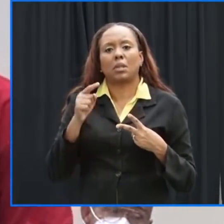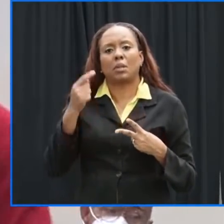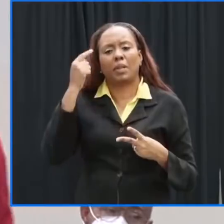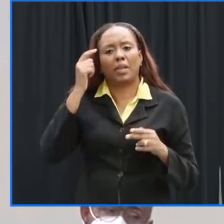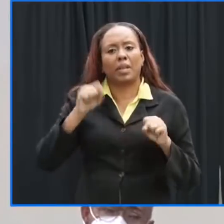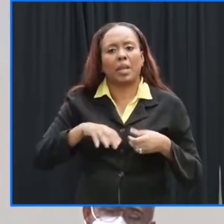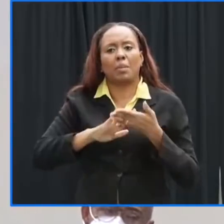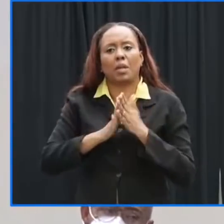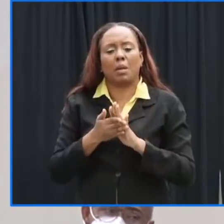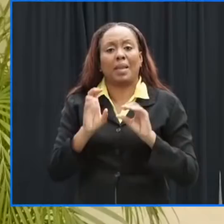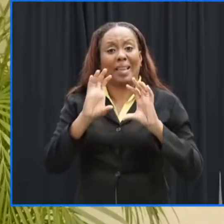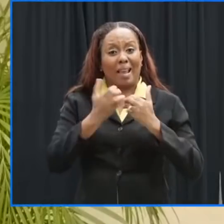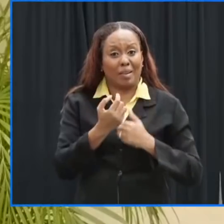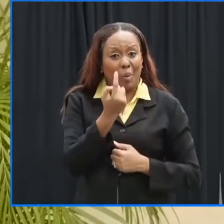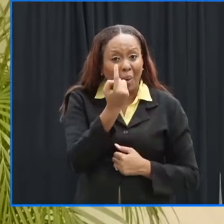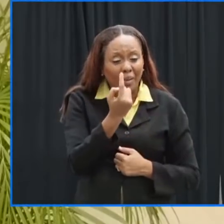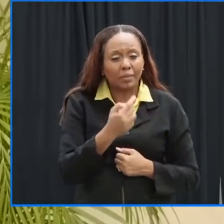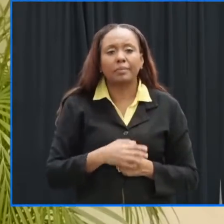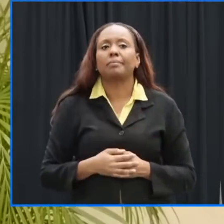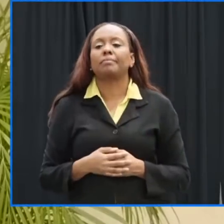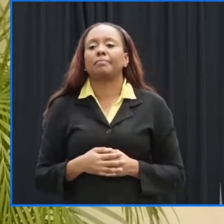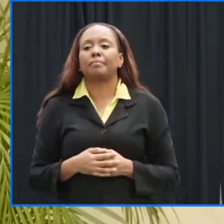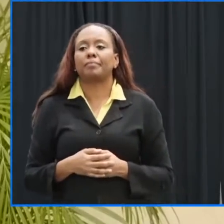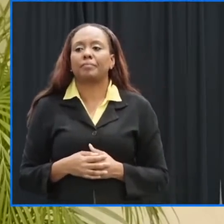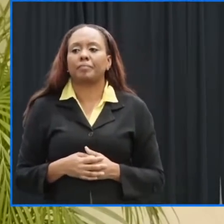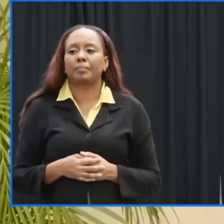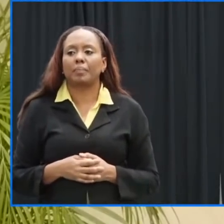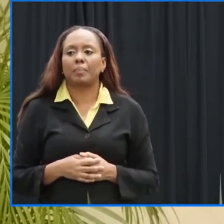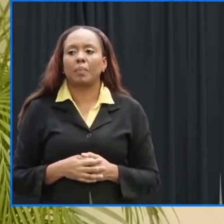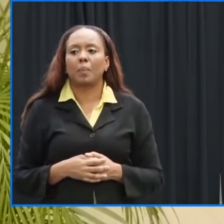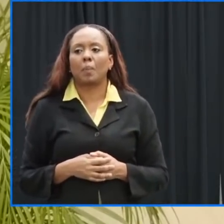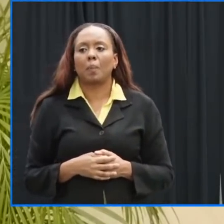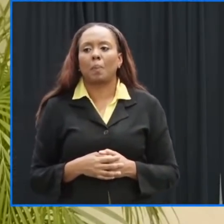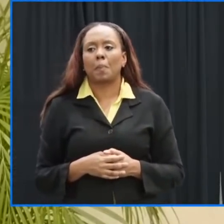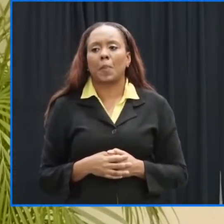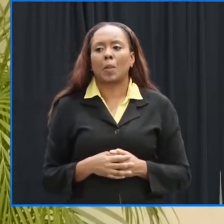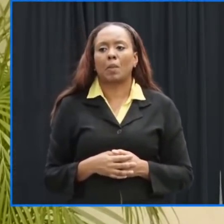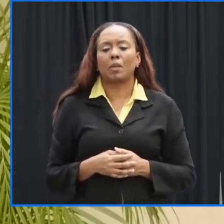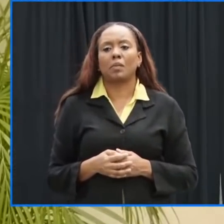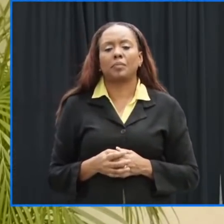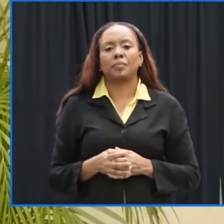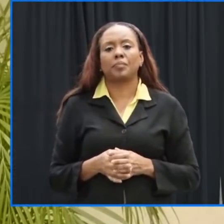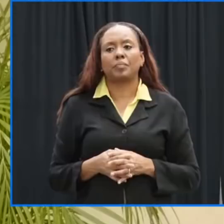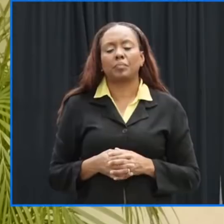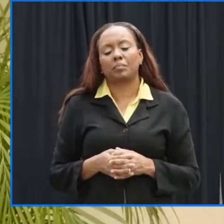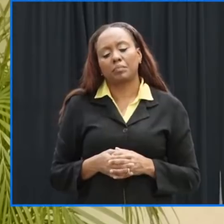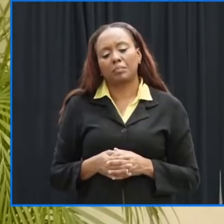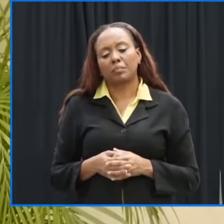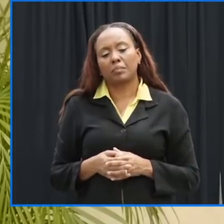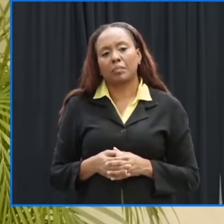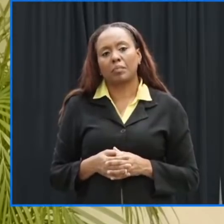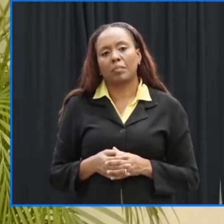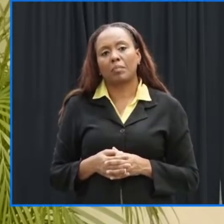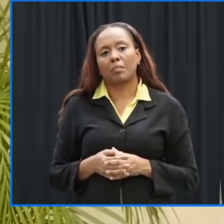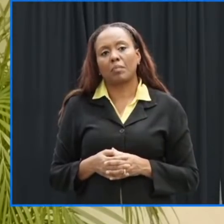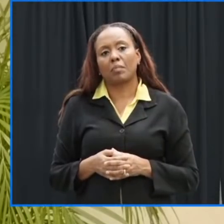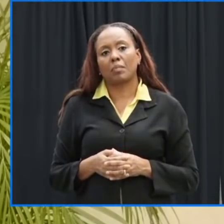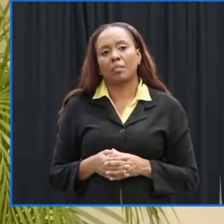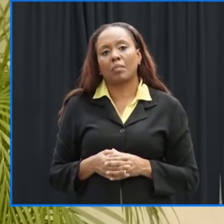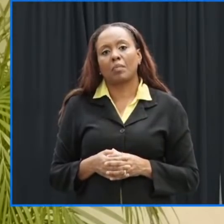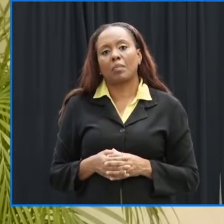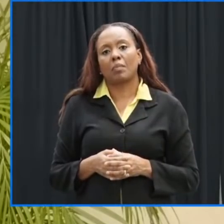at this stage? At this point, because like I mentioned, because of the fact that is the low-level jet is pushing ahead the